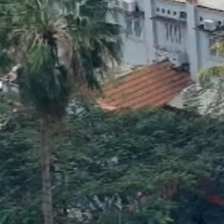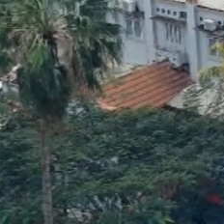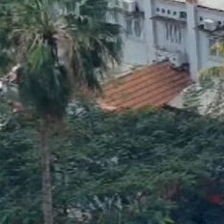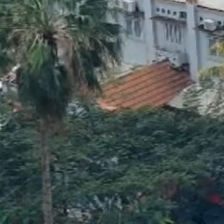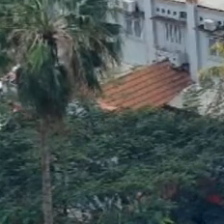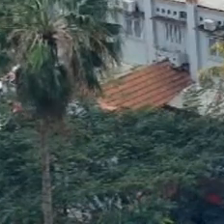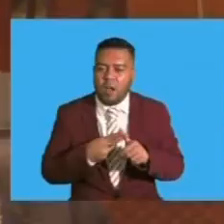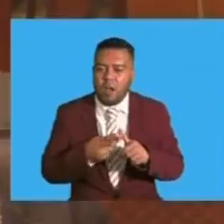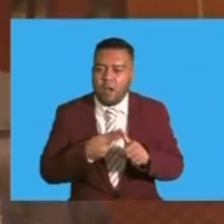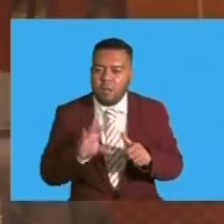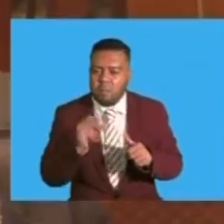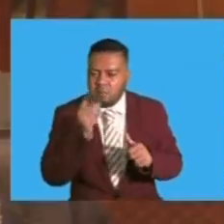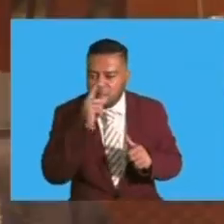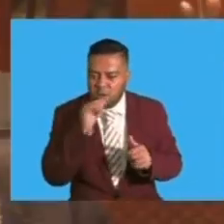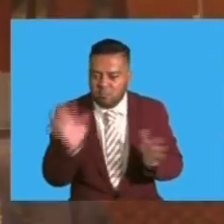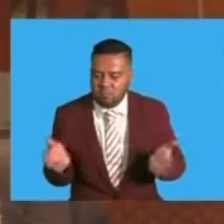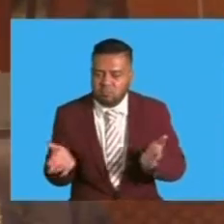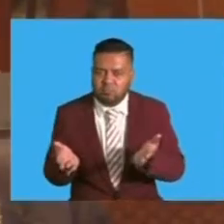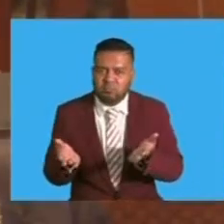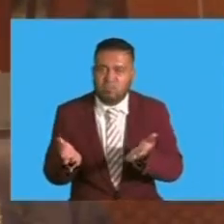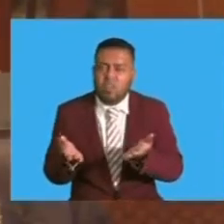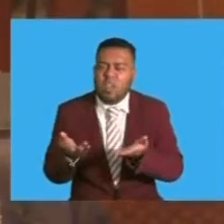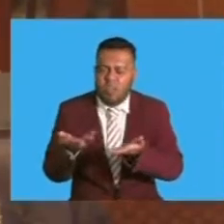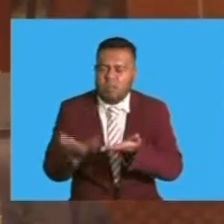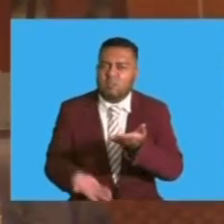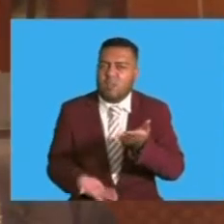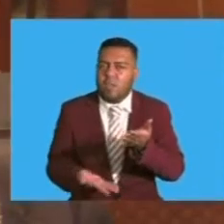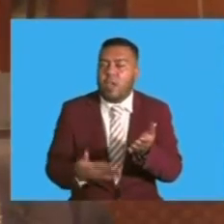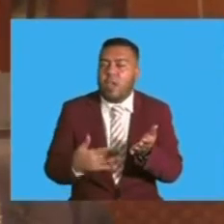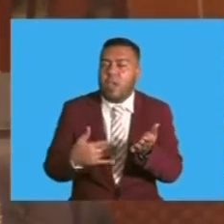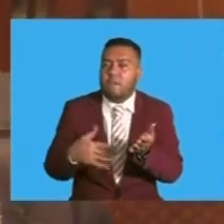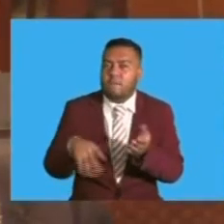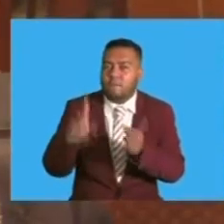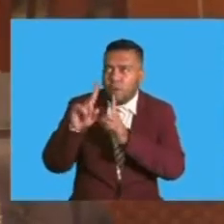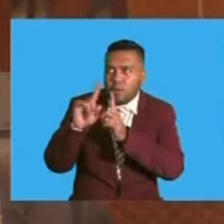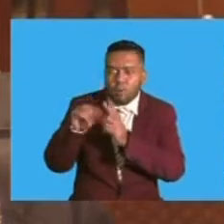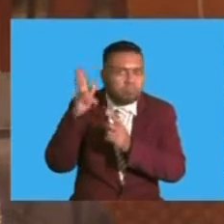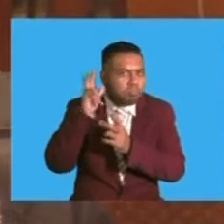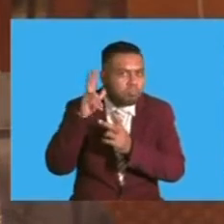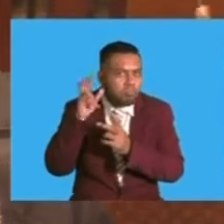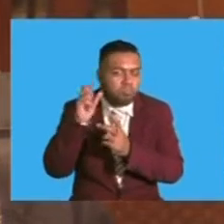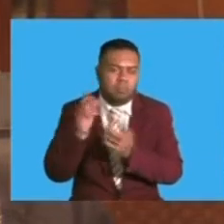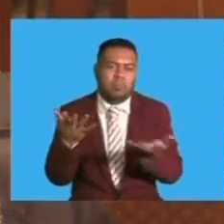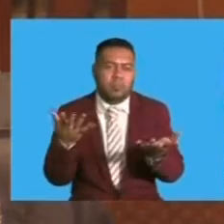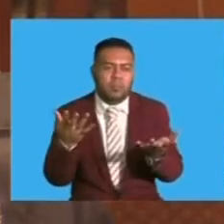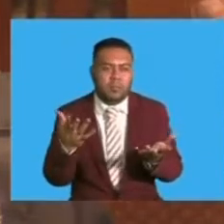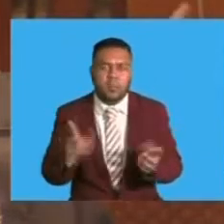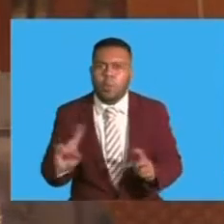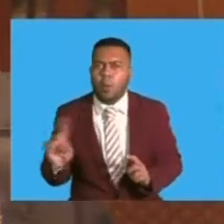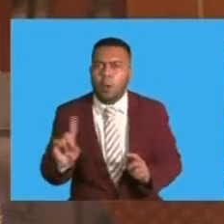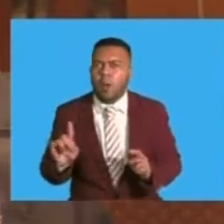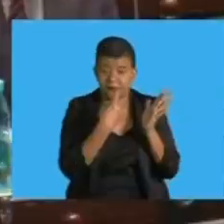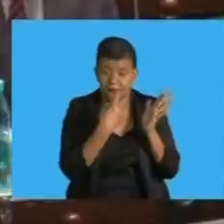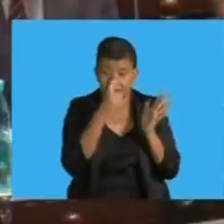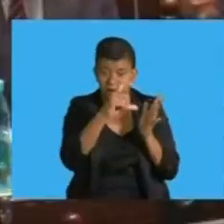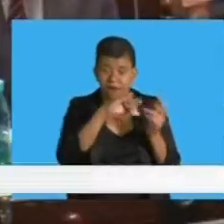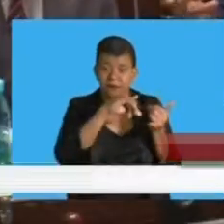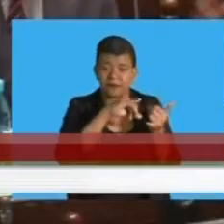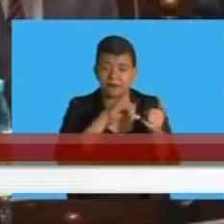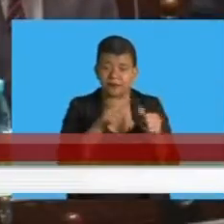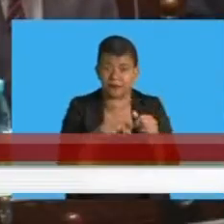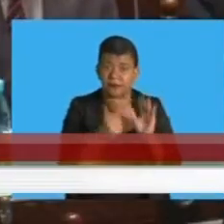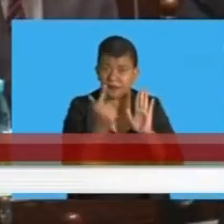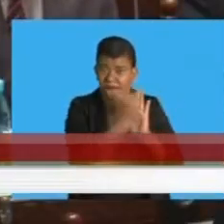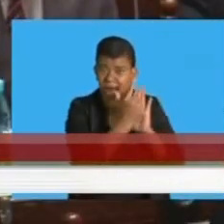allegation that they get instruction from the top. I don't know what the top is, where the top is. But Honorable